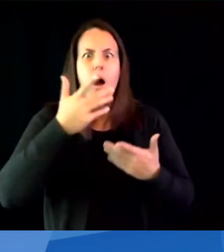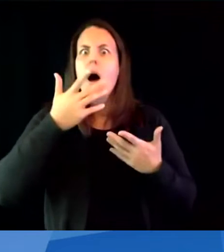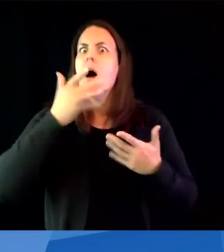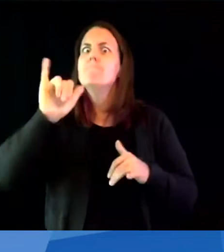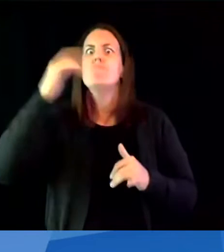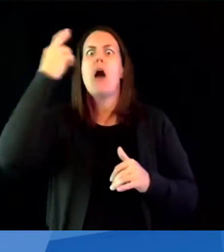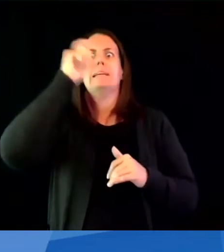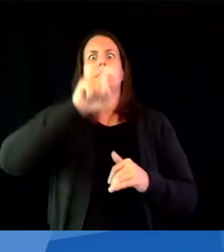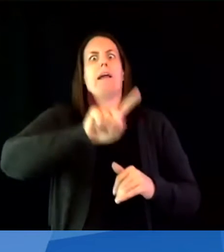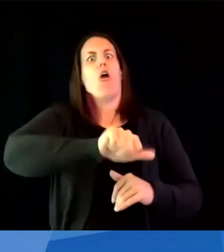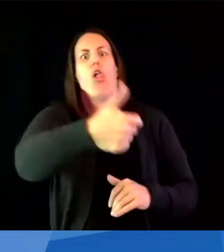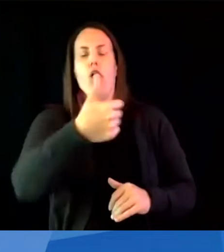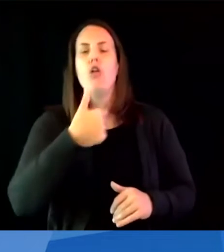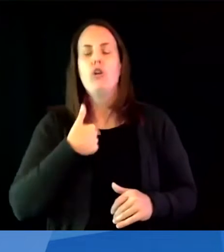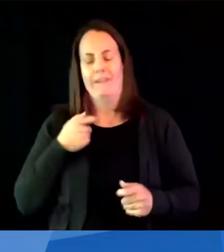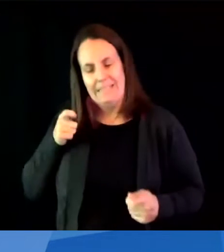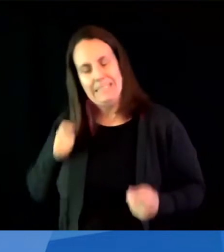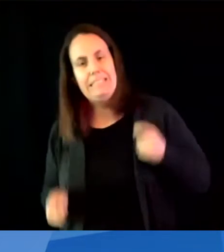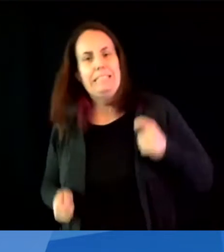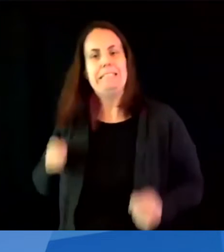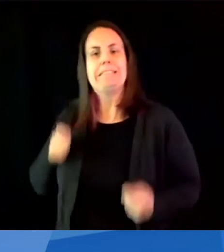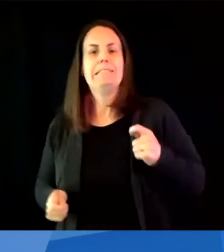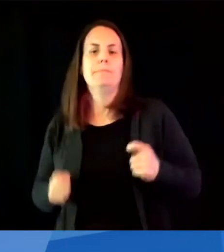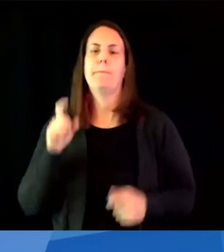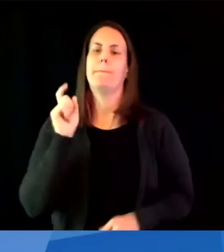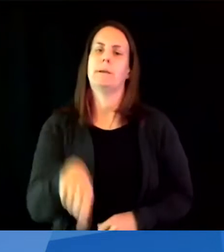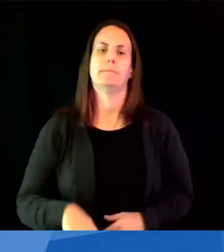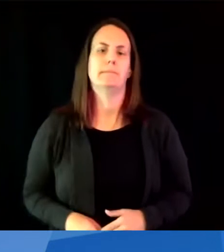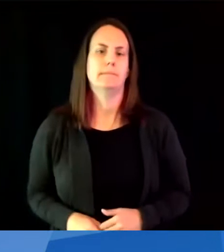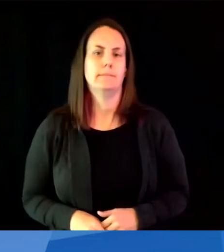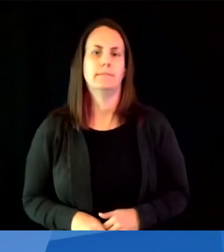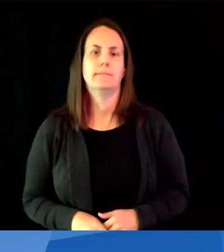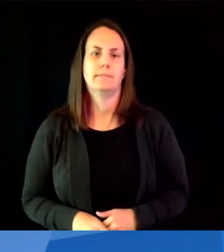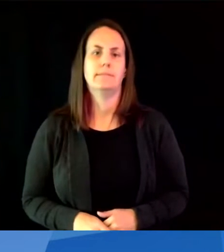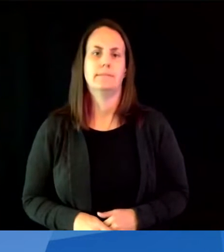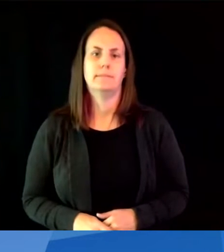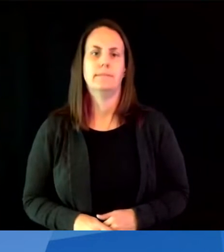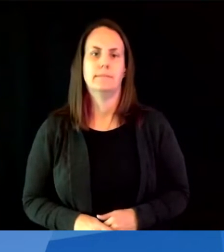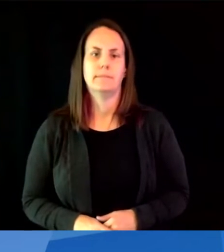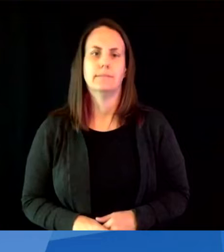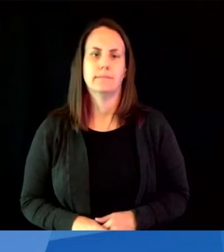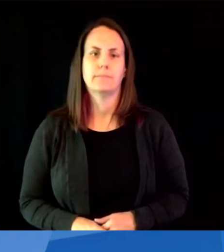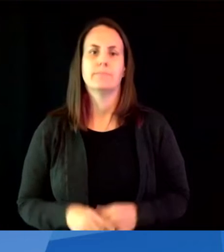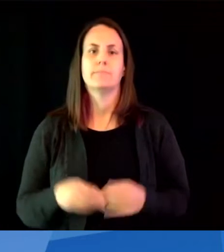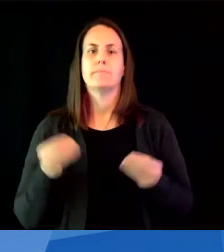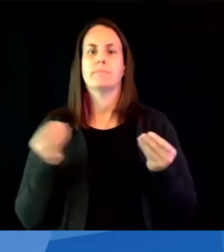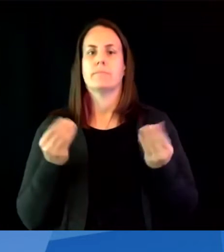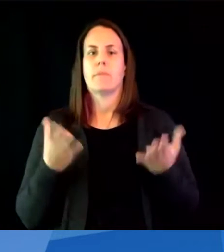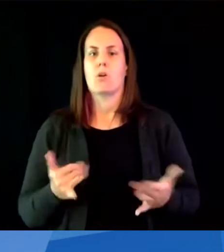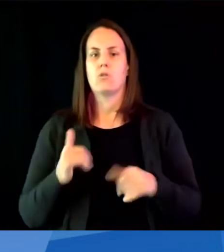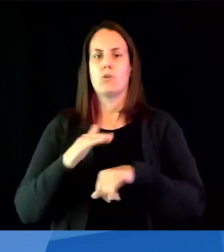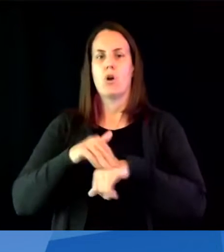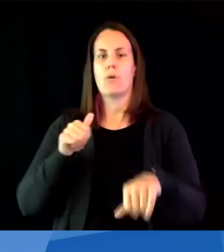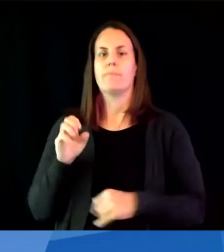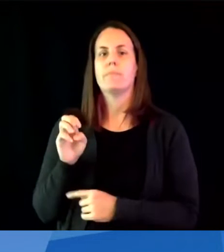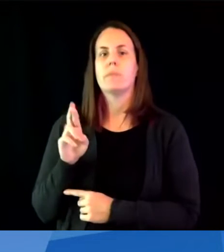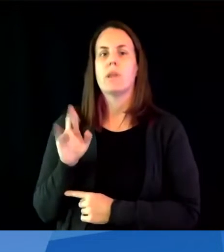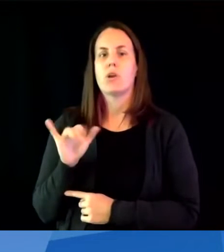All right, the next question goes to Eric Gunn from the Wisconsin Examiner. Eric Gunn.